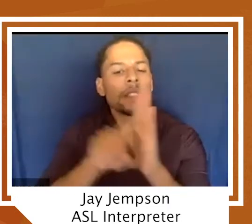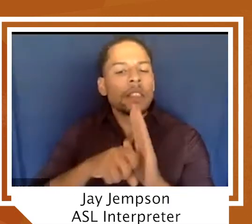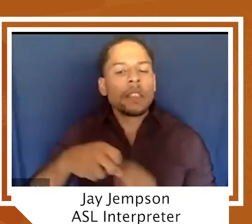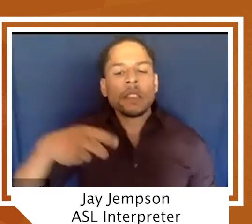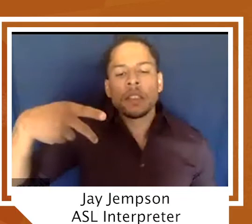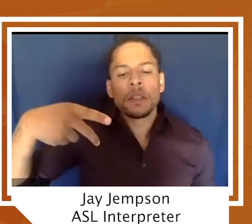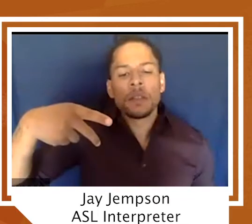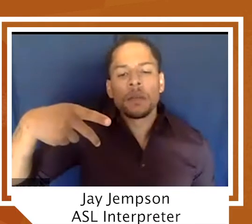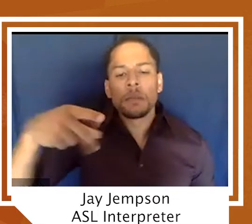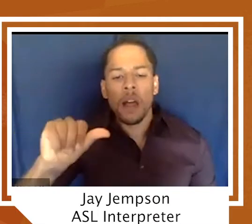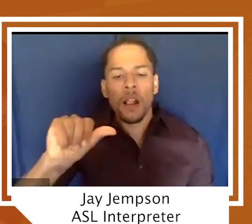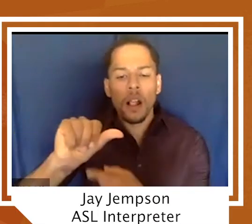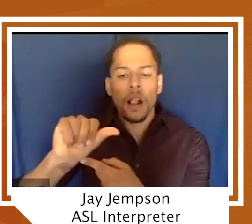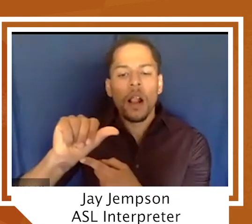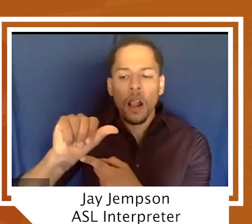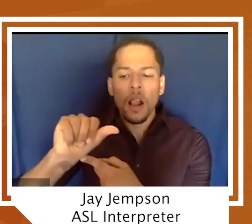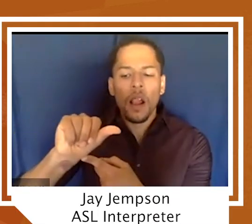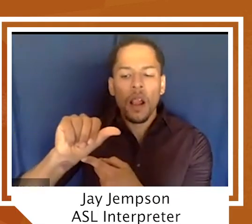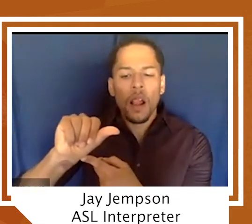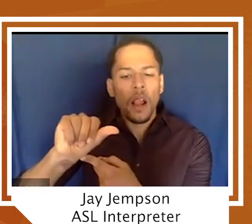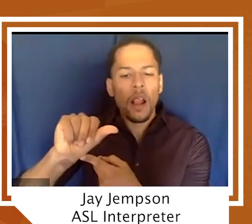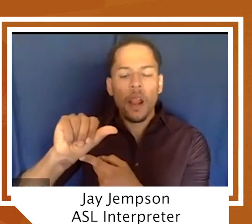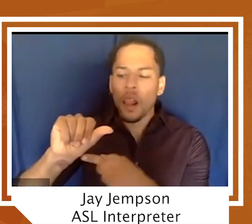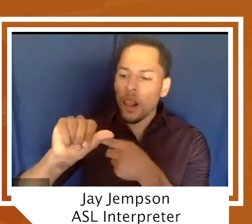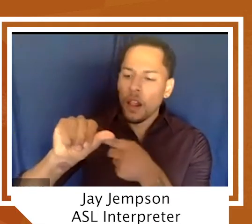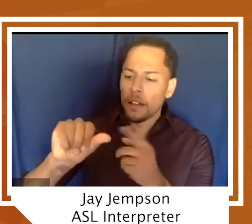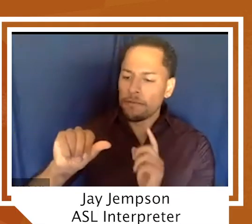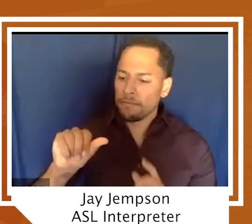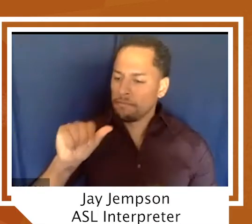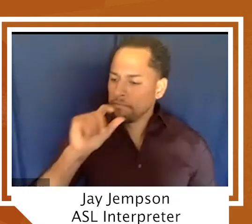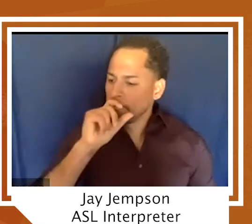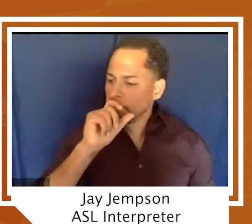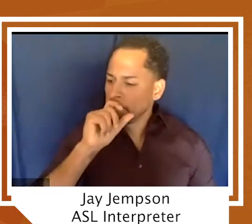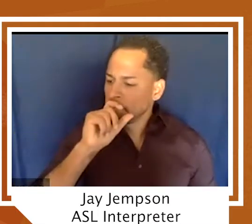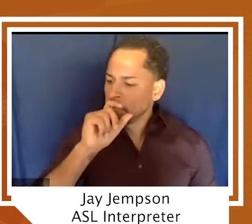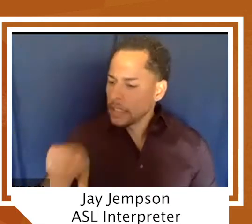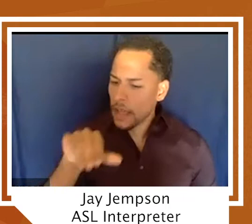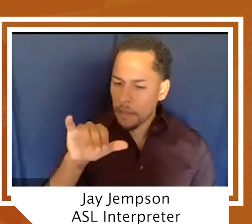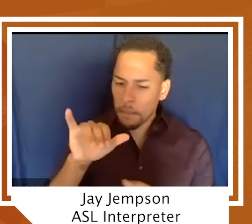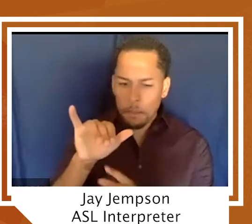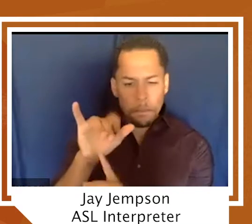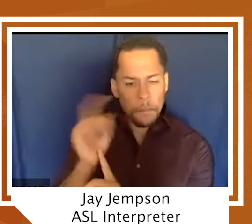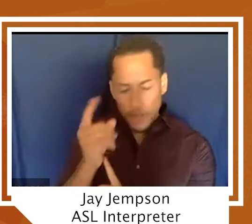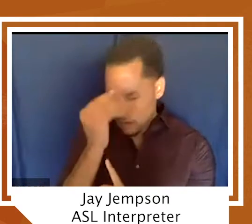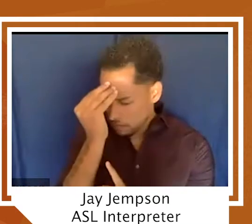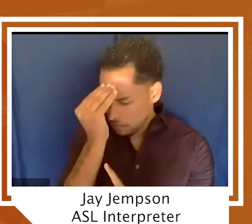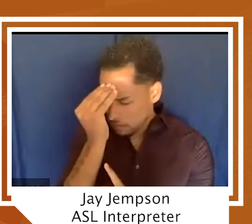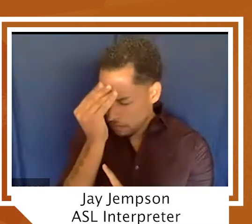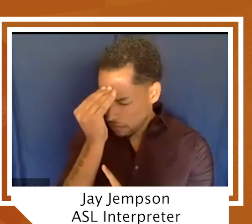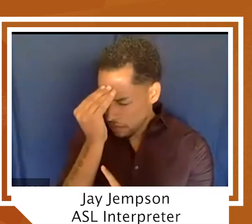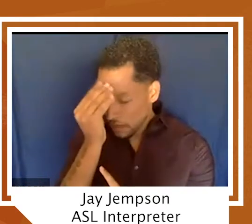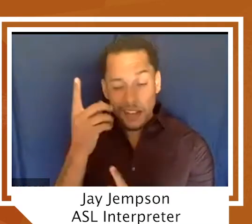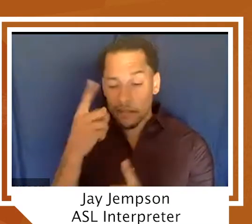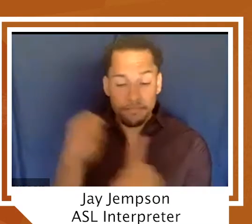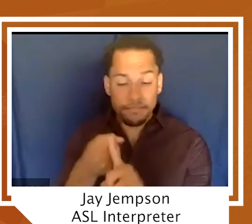the conversation on a wider level. And it was percolating in my mind in the onset of the pandemic. I have to tell you, it